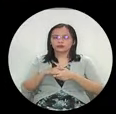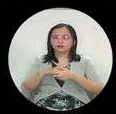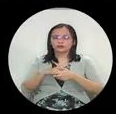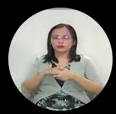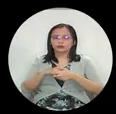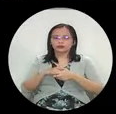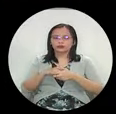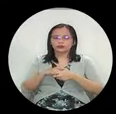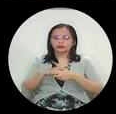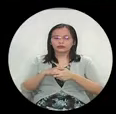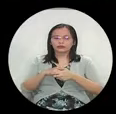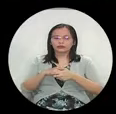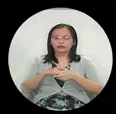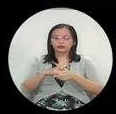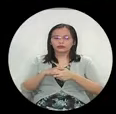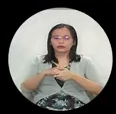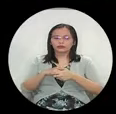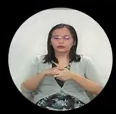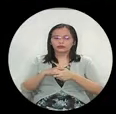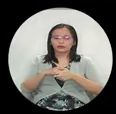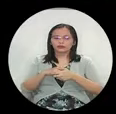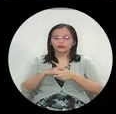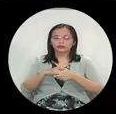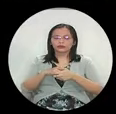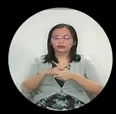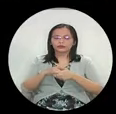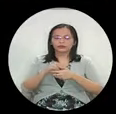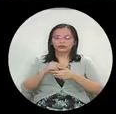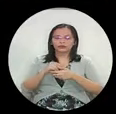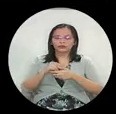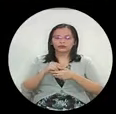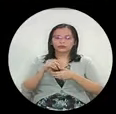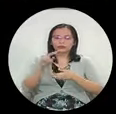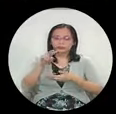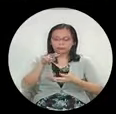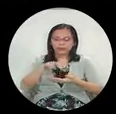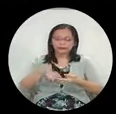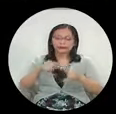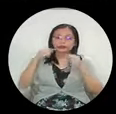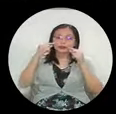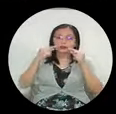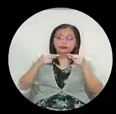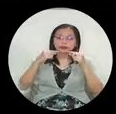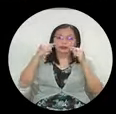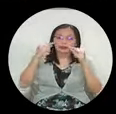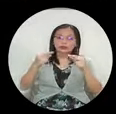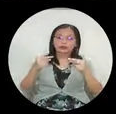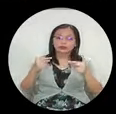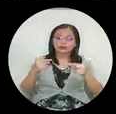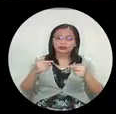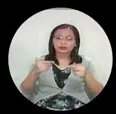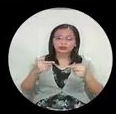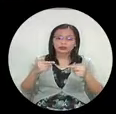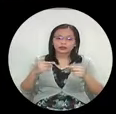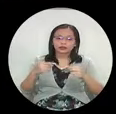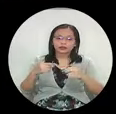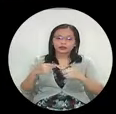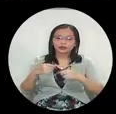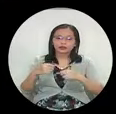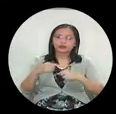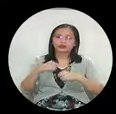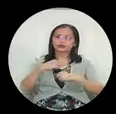Letter A. This verse tells us, number one, we are going to be built up by the Word of